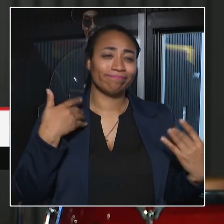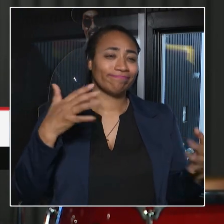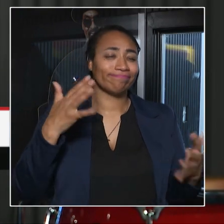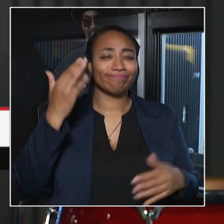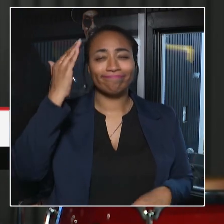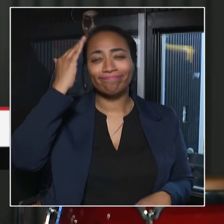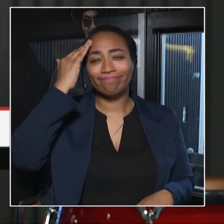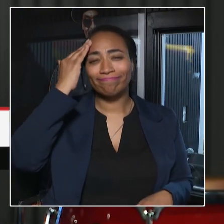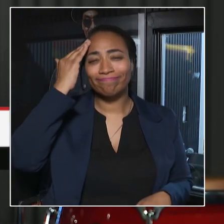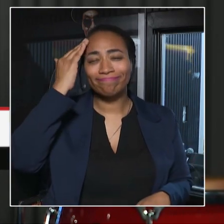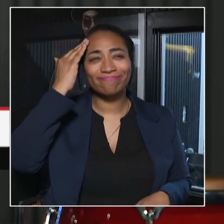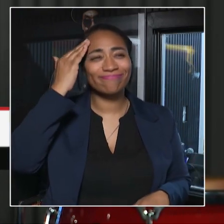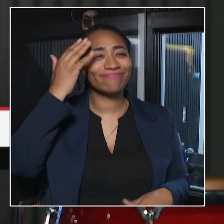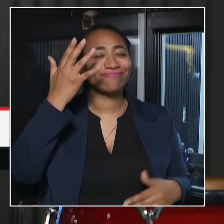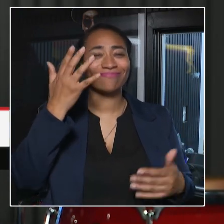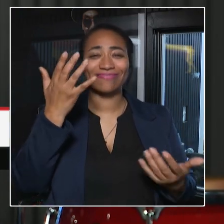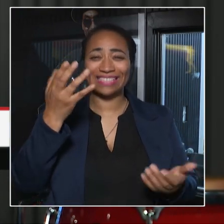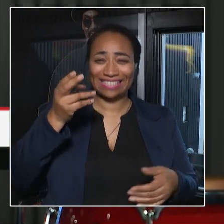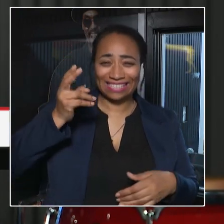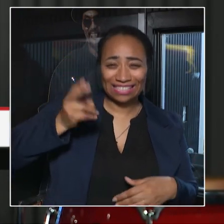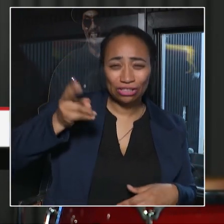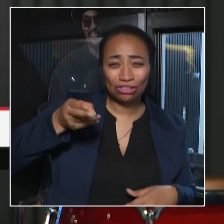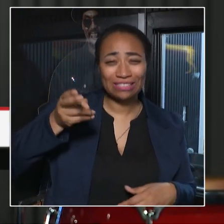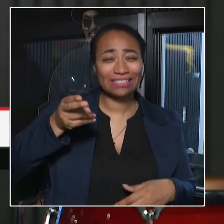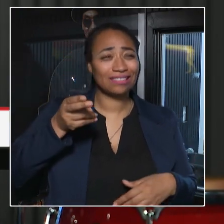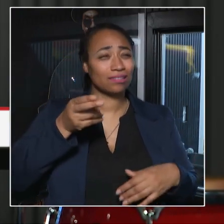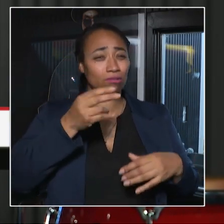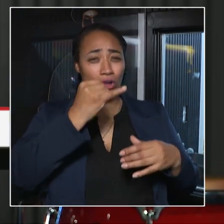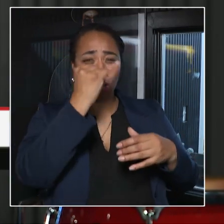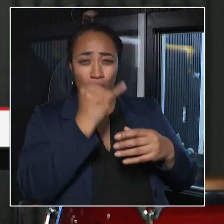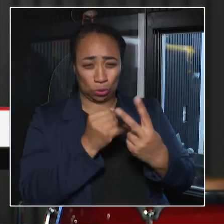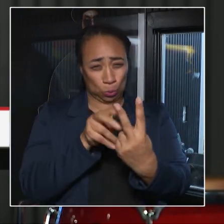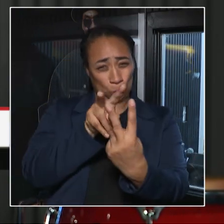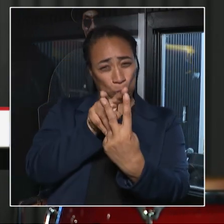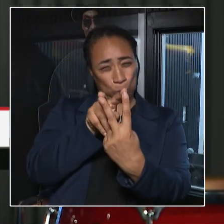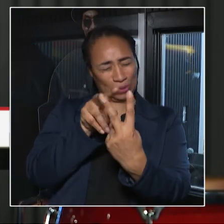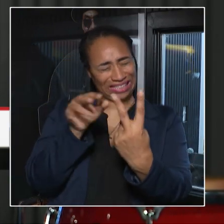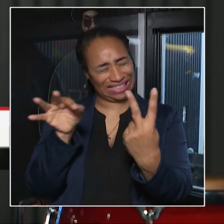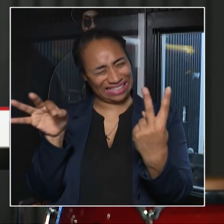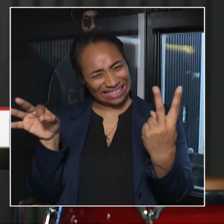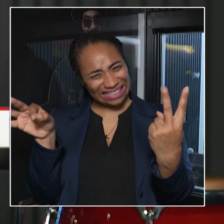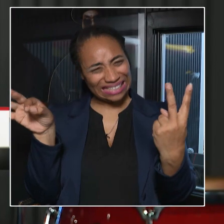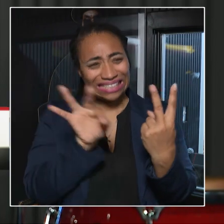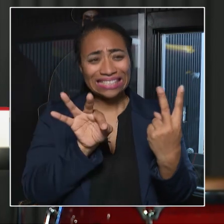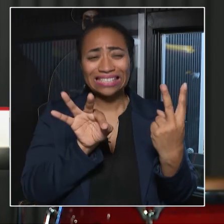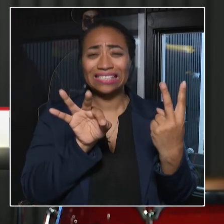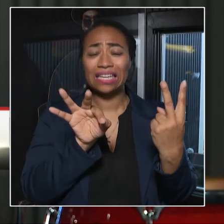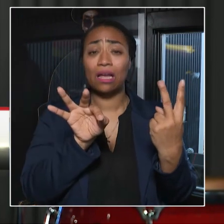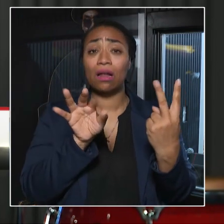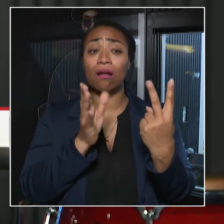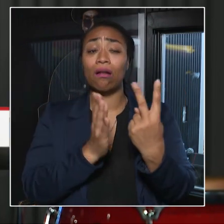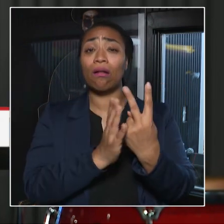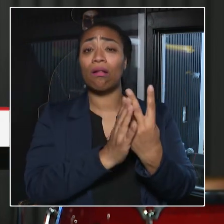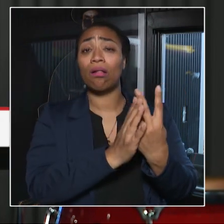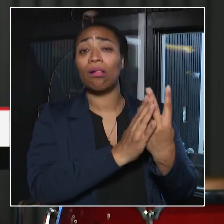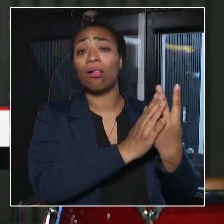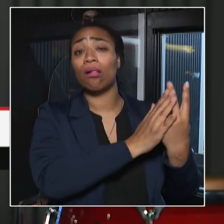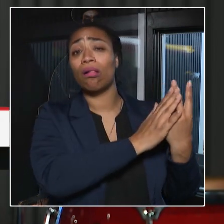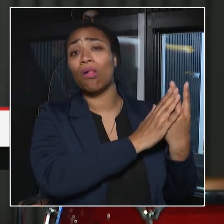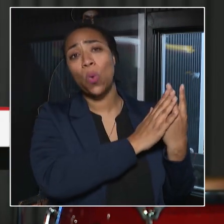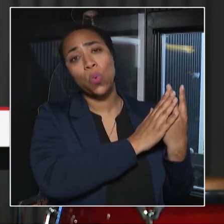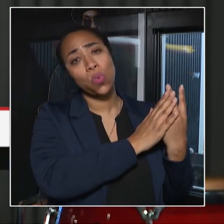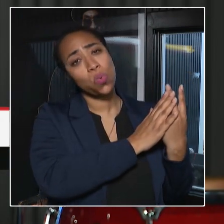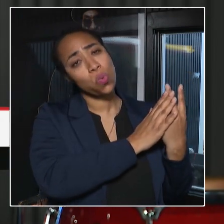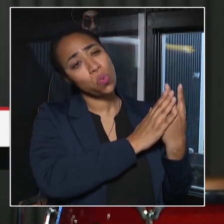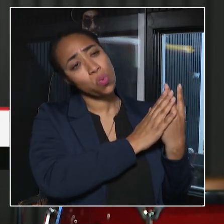art, as has already been said, we can't take for granted that it's not going to be